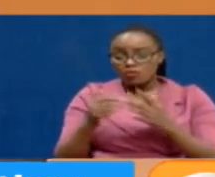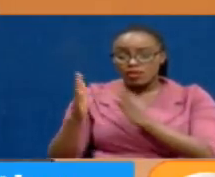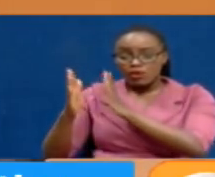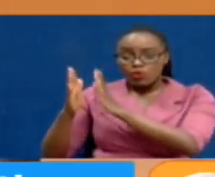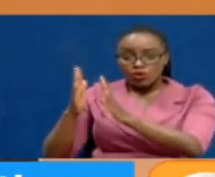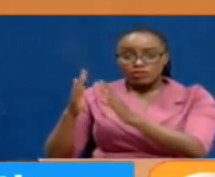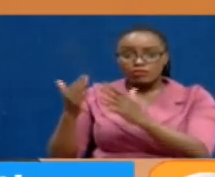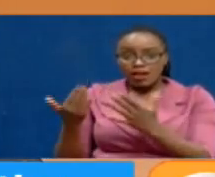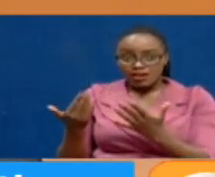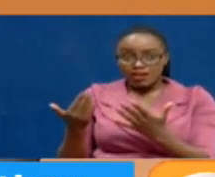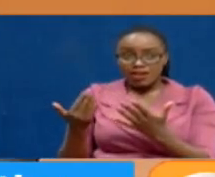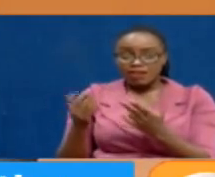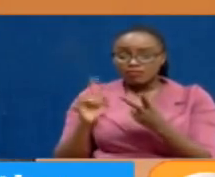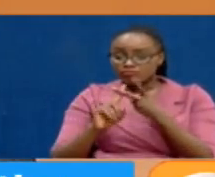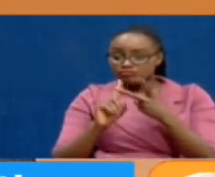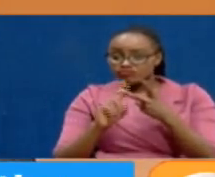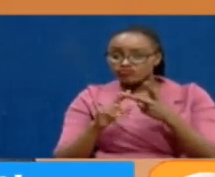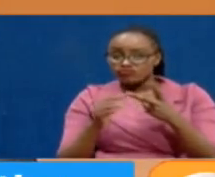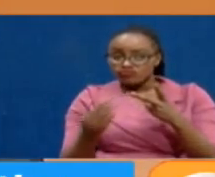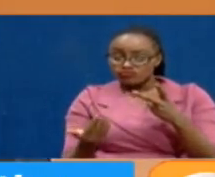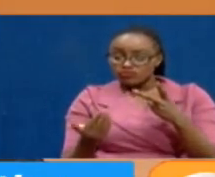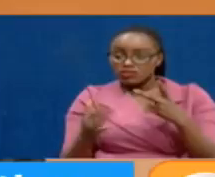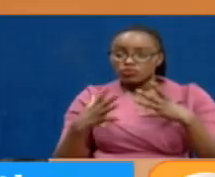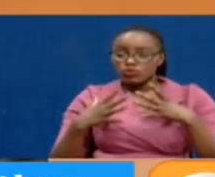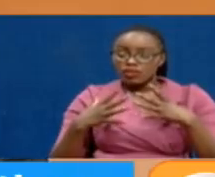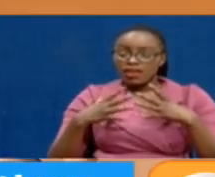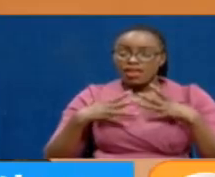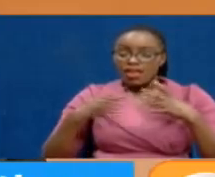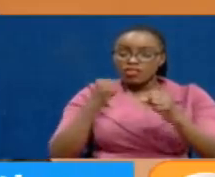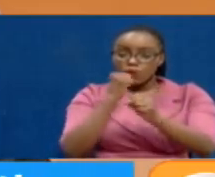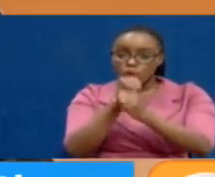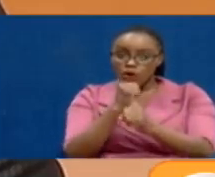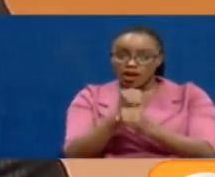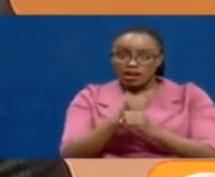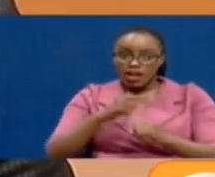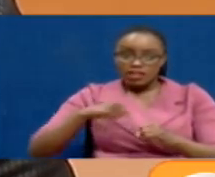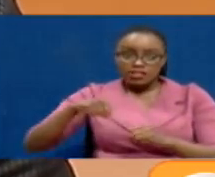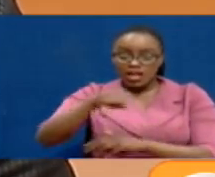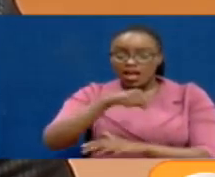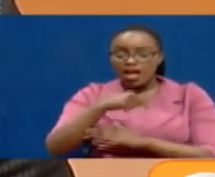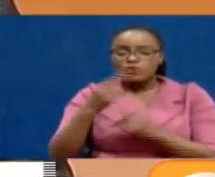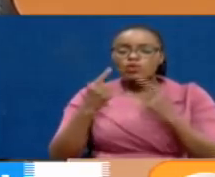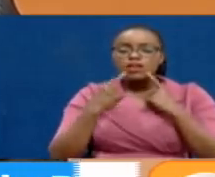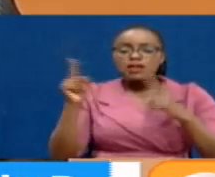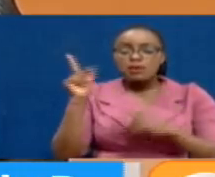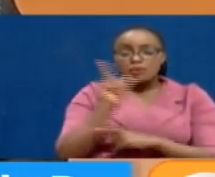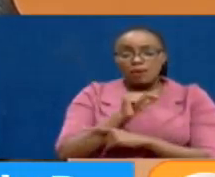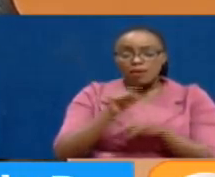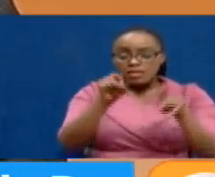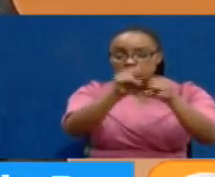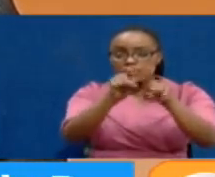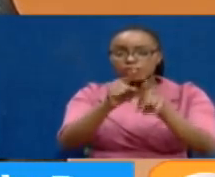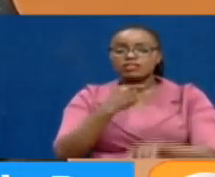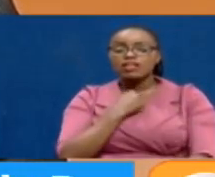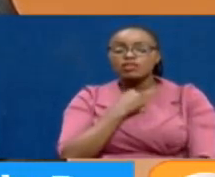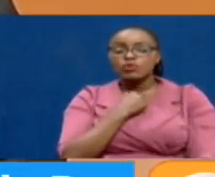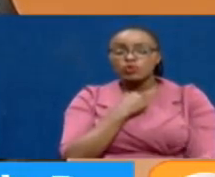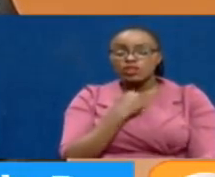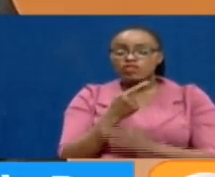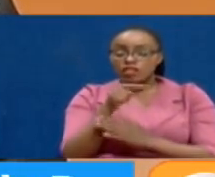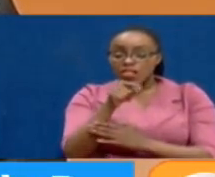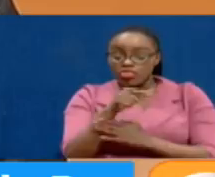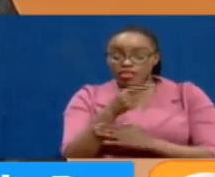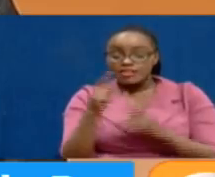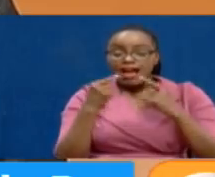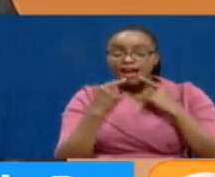watchmen to the health workers. So we released a statement today as a union. And in our